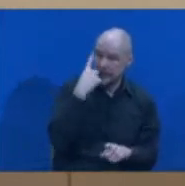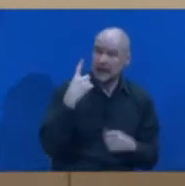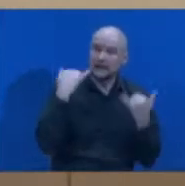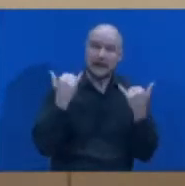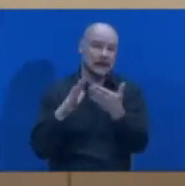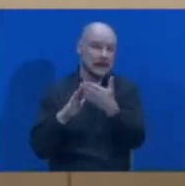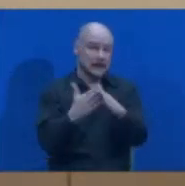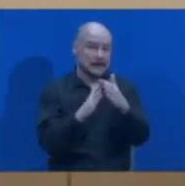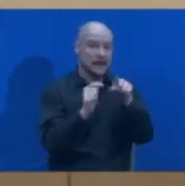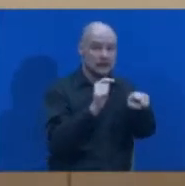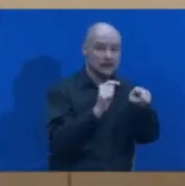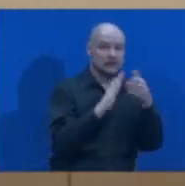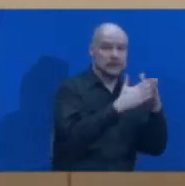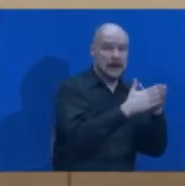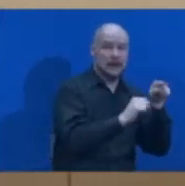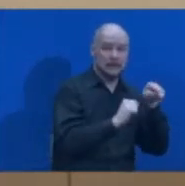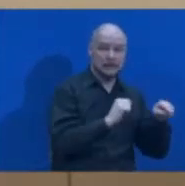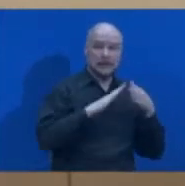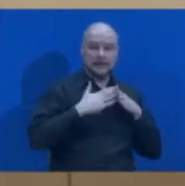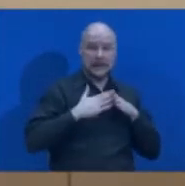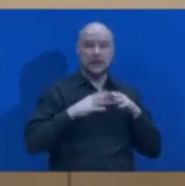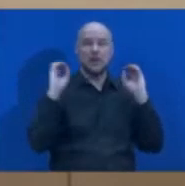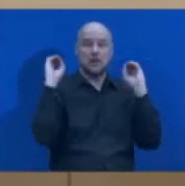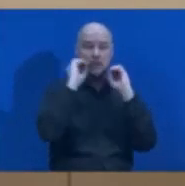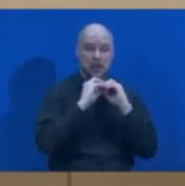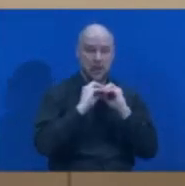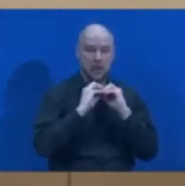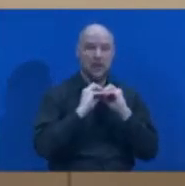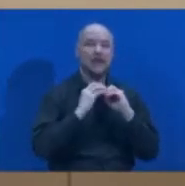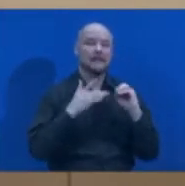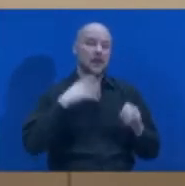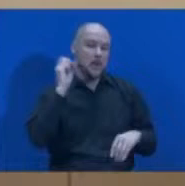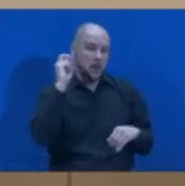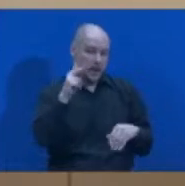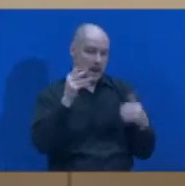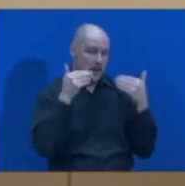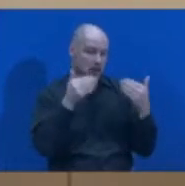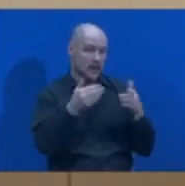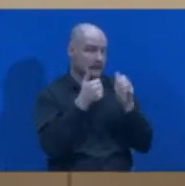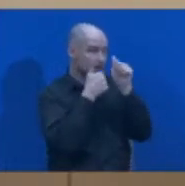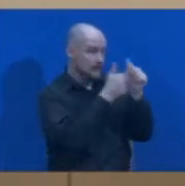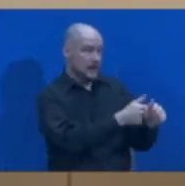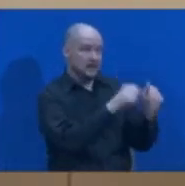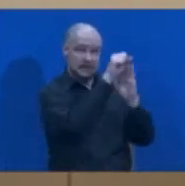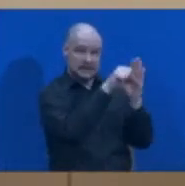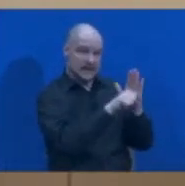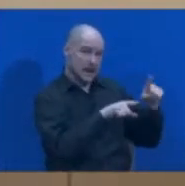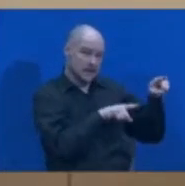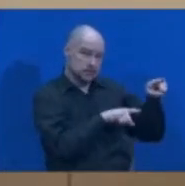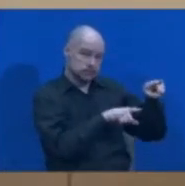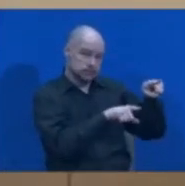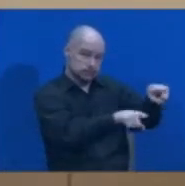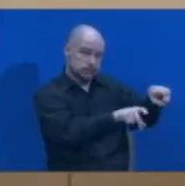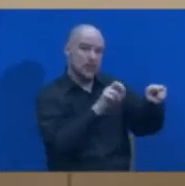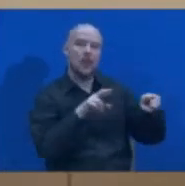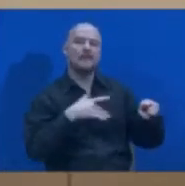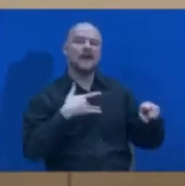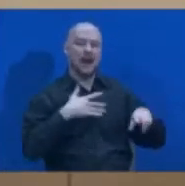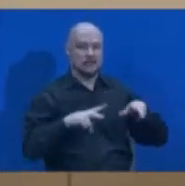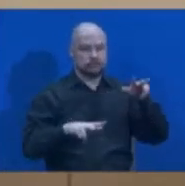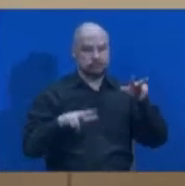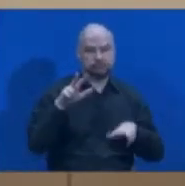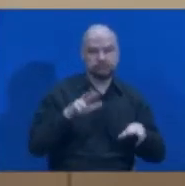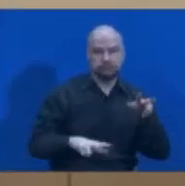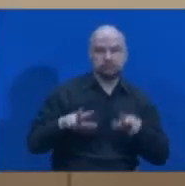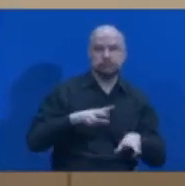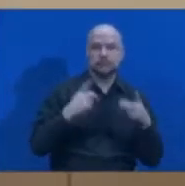town specifically about any more towns that are okay with going with the state, or are they still having reservations and are